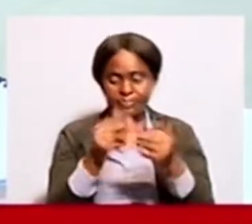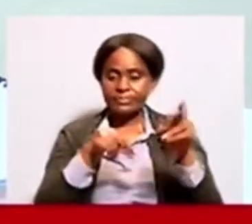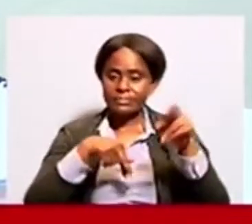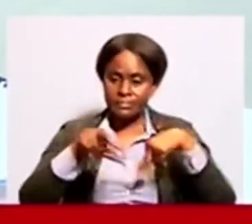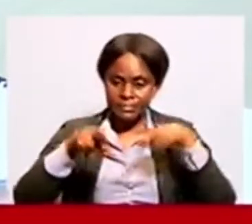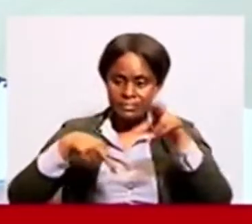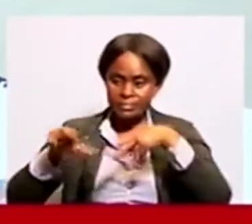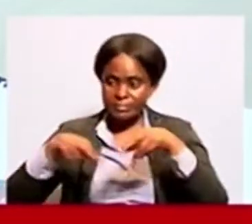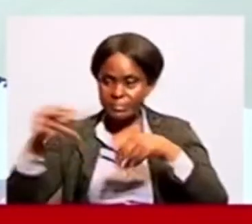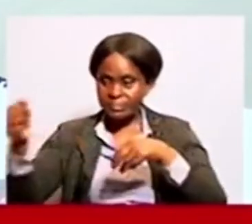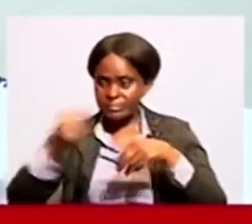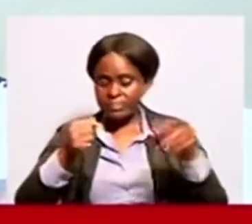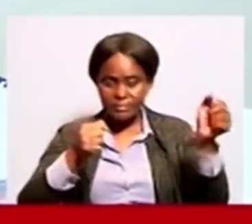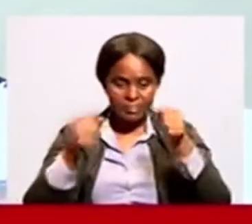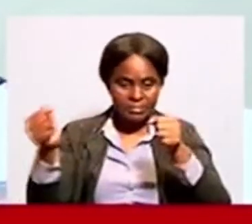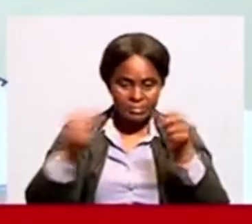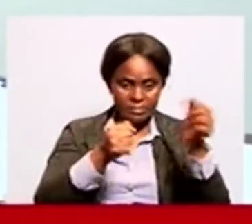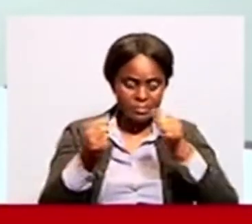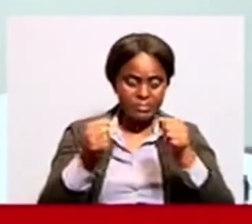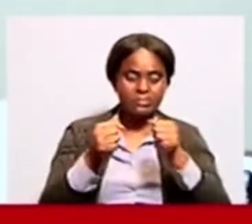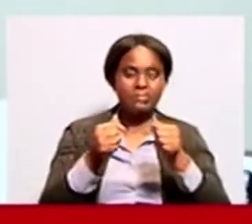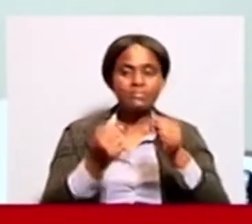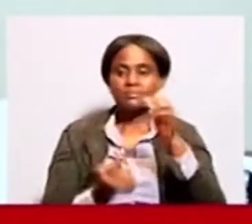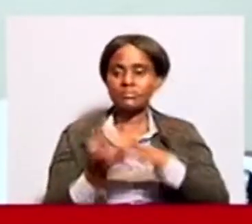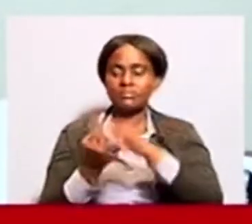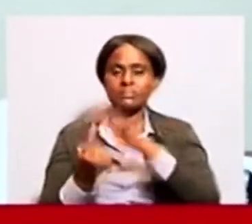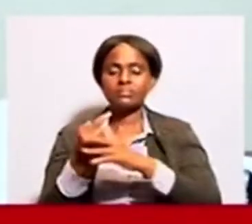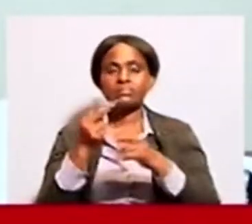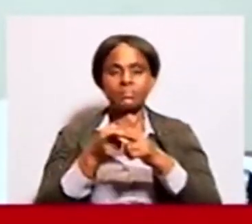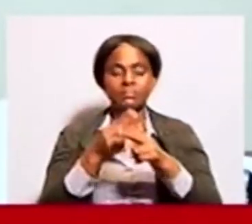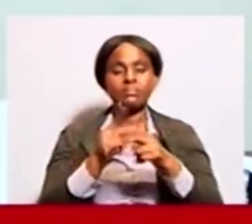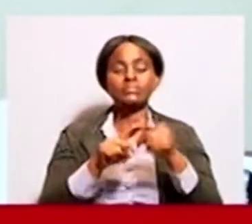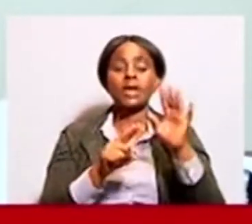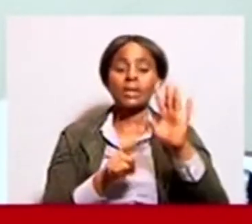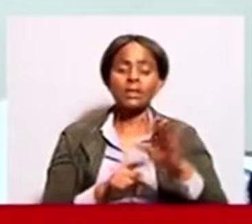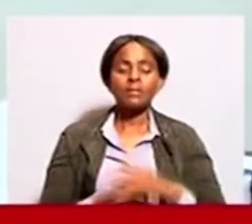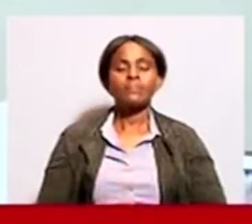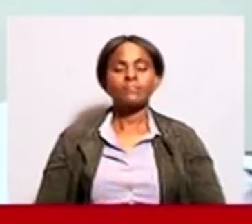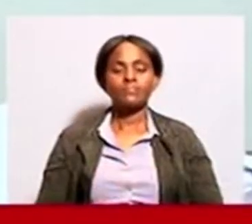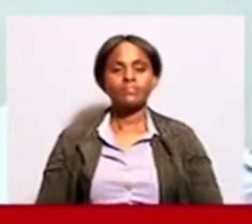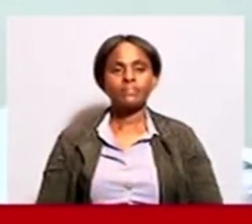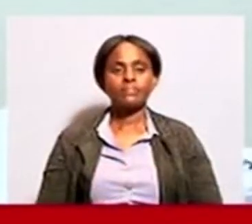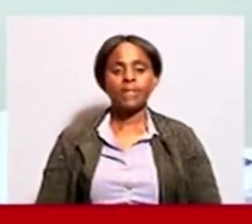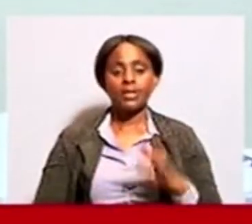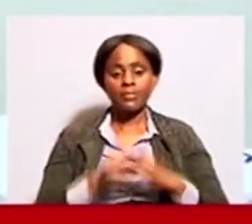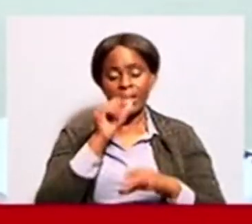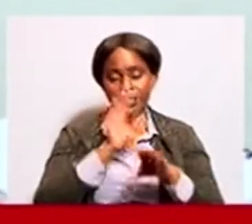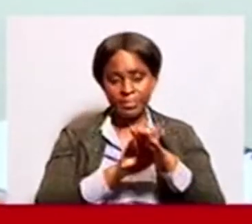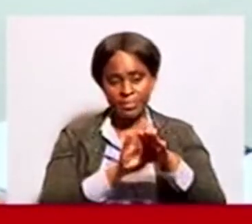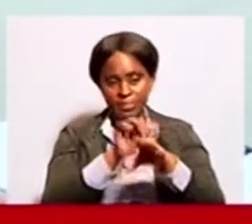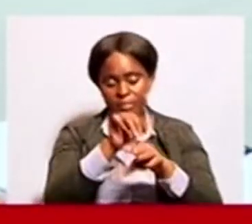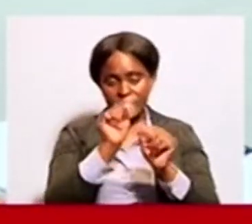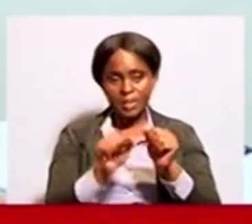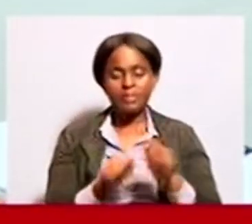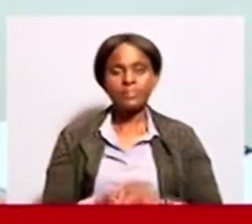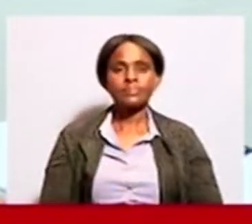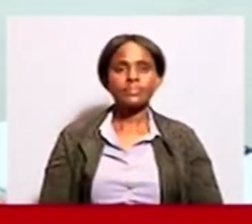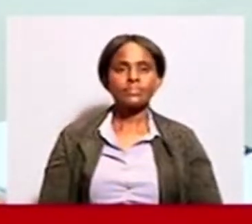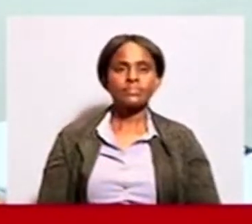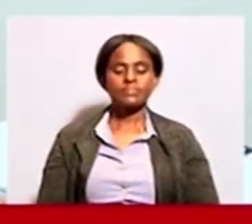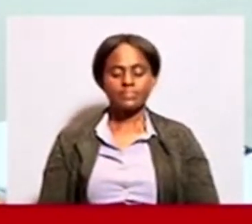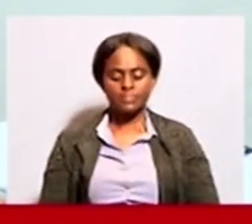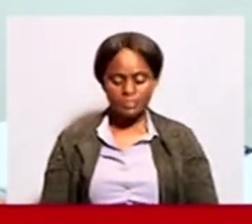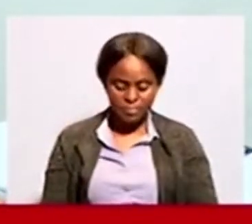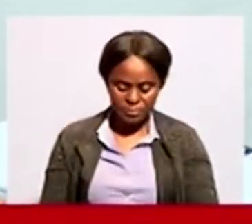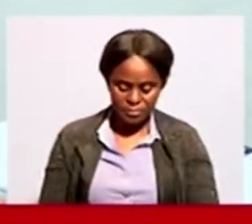there. Whether it's just a coincidence of names, but they are there. Auditors can find those. I know the nation is